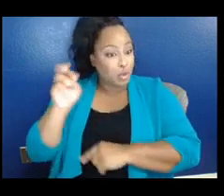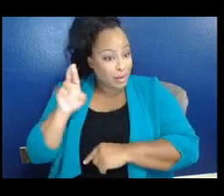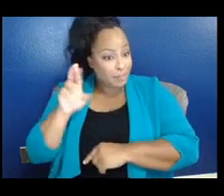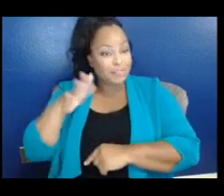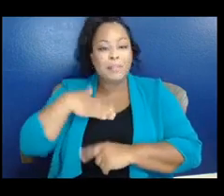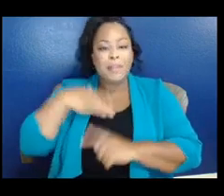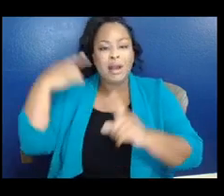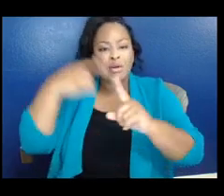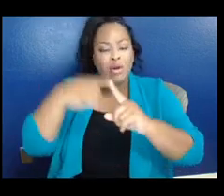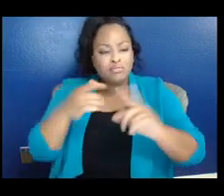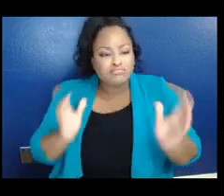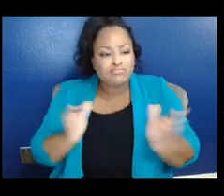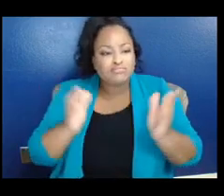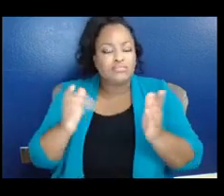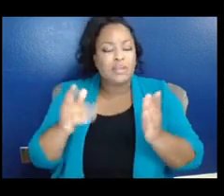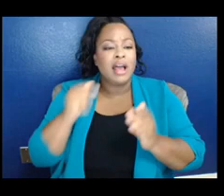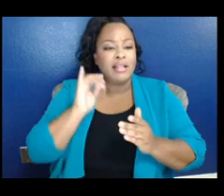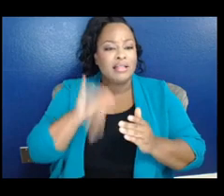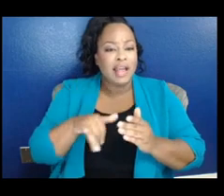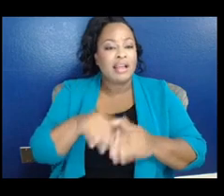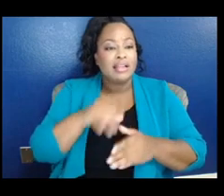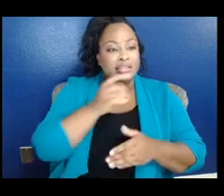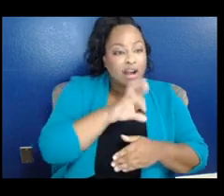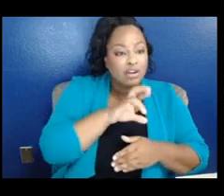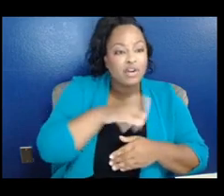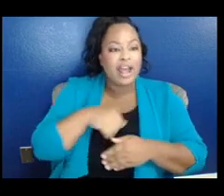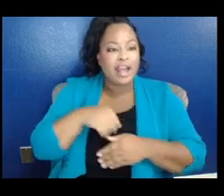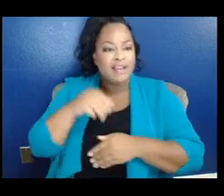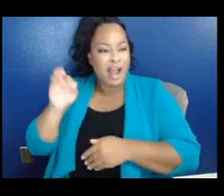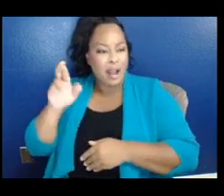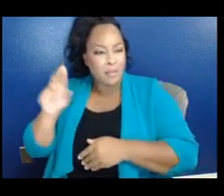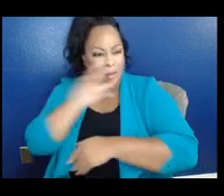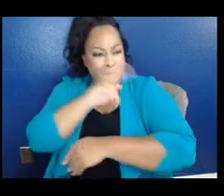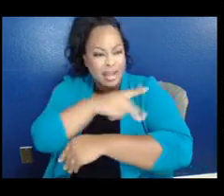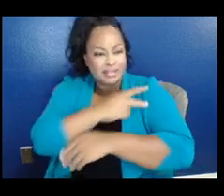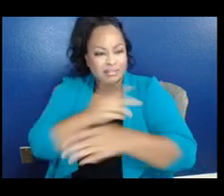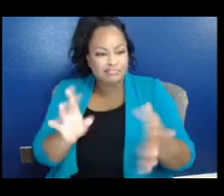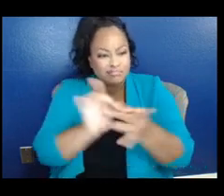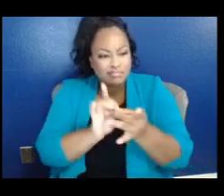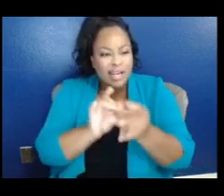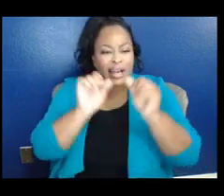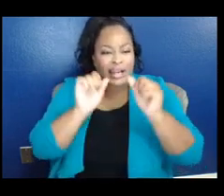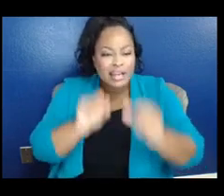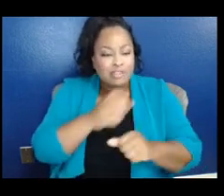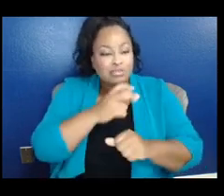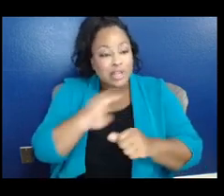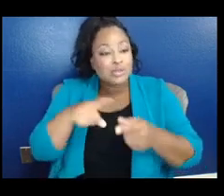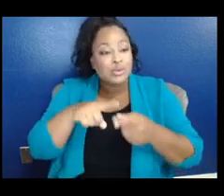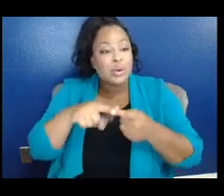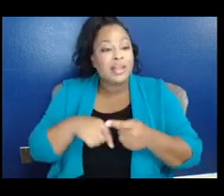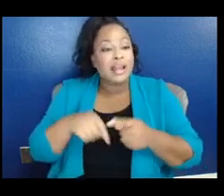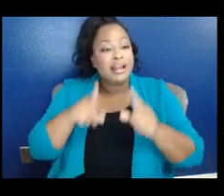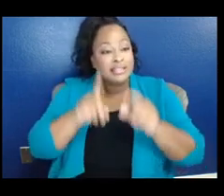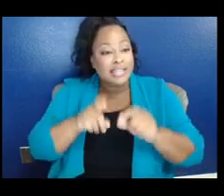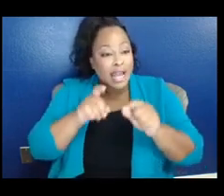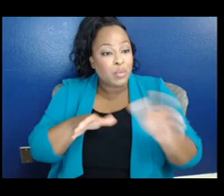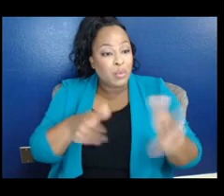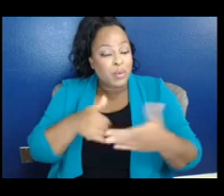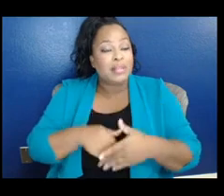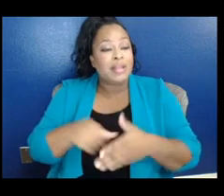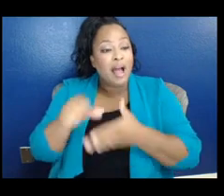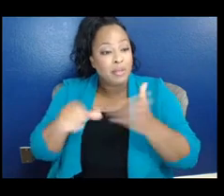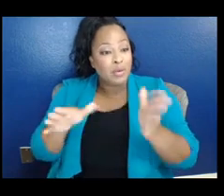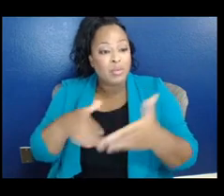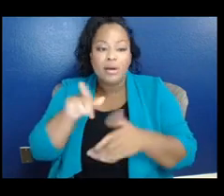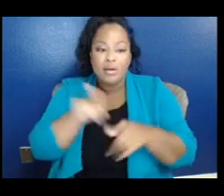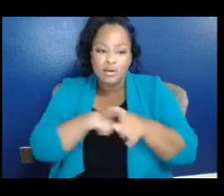bridge the communication gap between doctors and fibroid patients that would translate to the exam room, the operating room, and the emergency